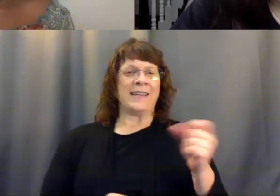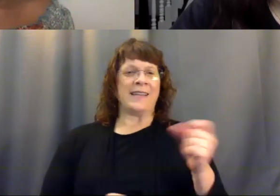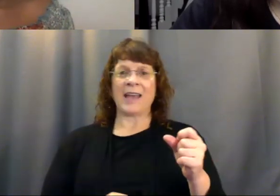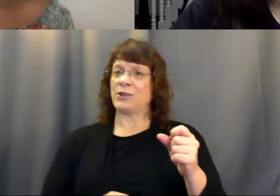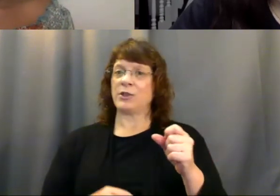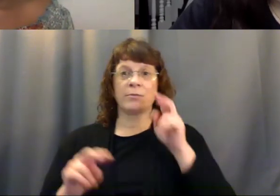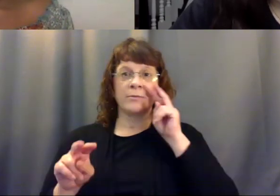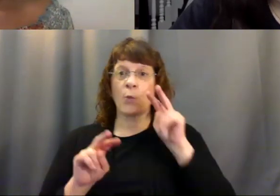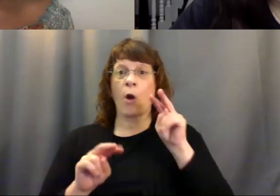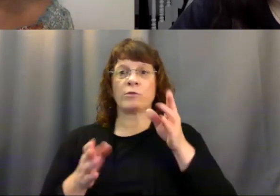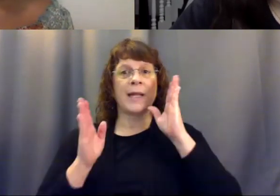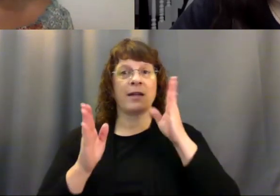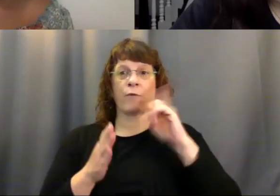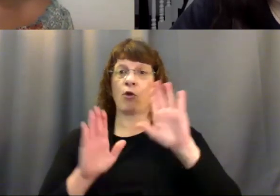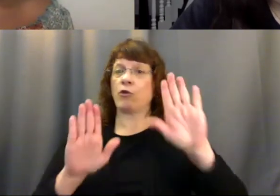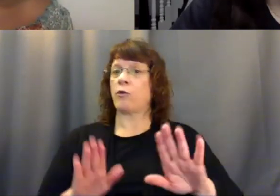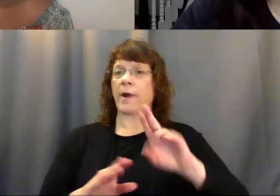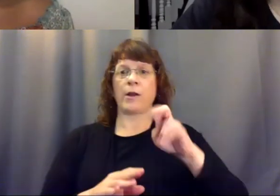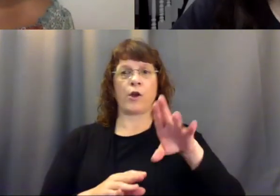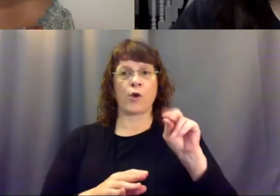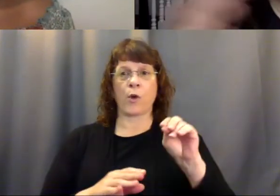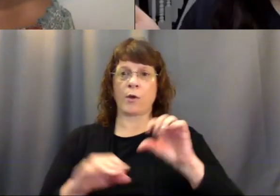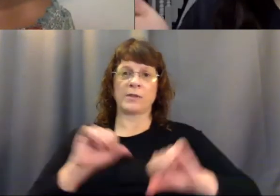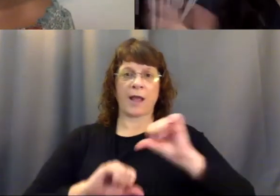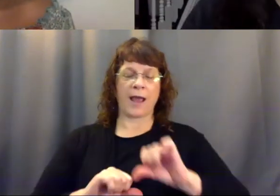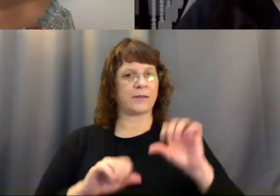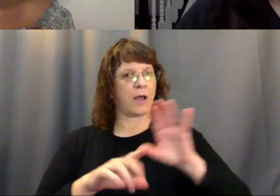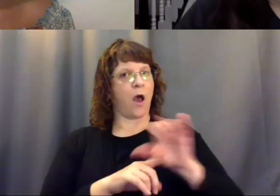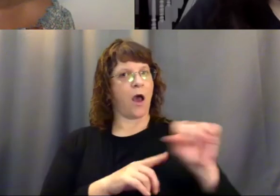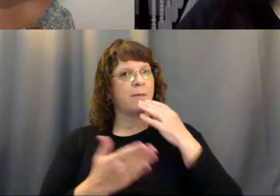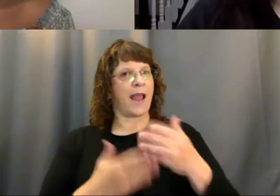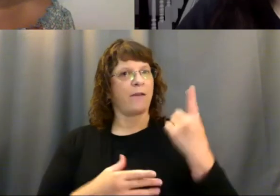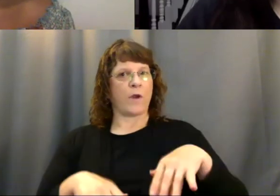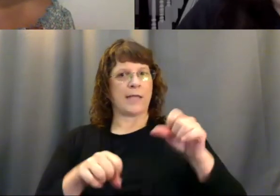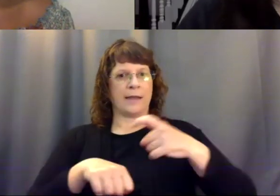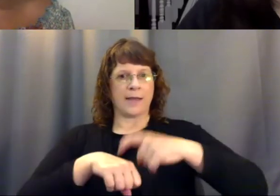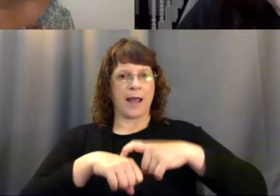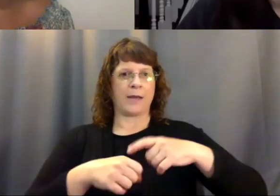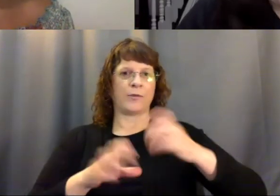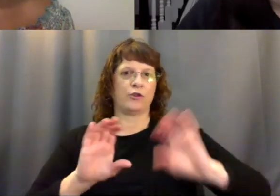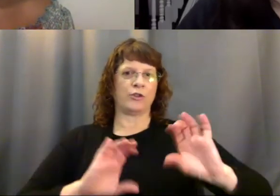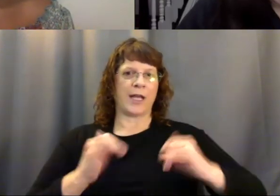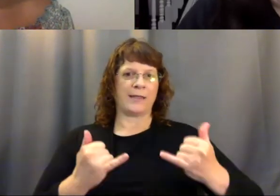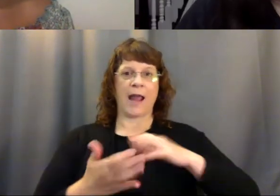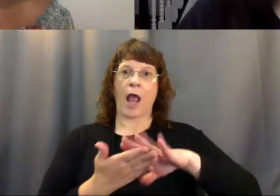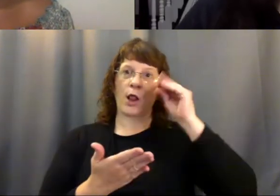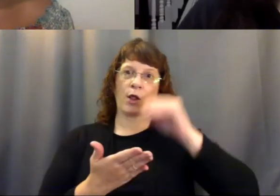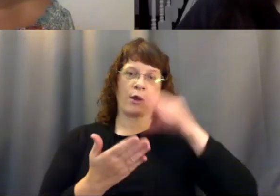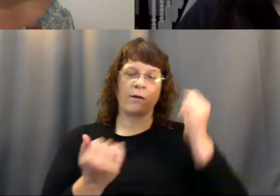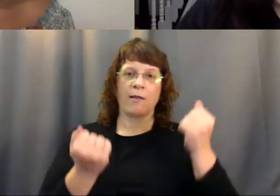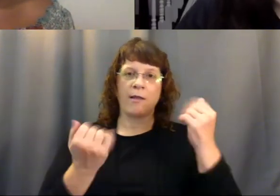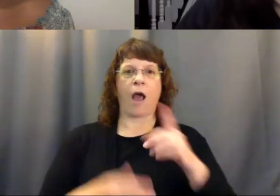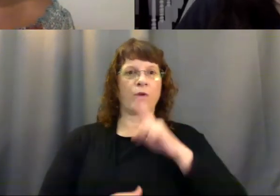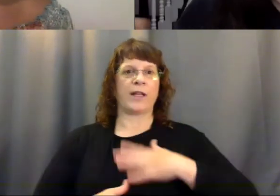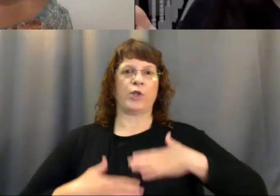eyes open for all the great neuroscience that's out there. Awesome. Well, thank you for taking the time to talk with us today. I've learned a lot, and I really appreciate